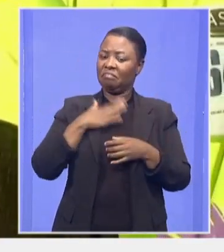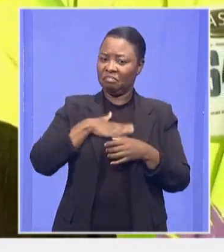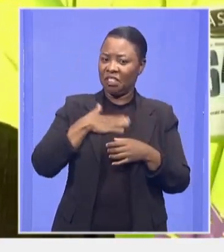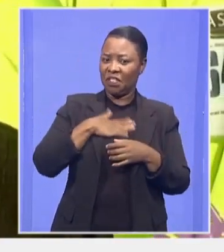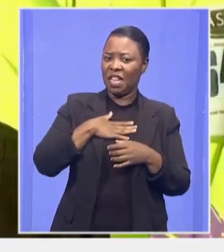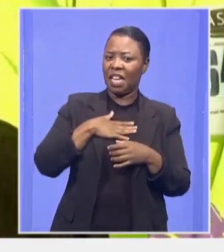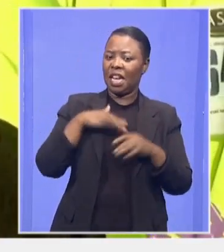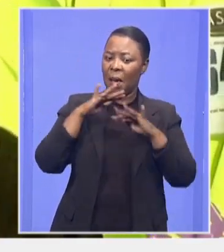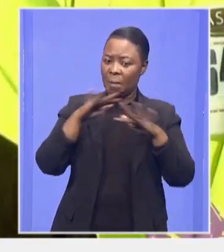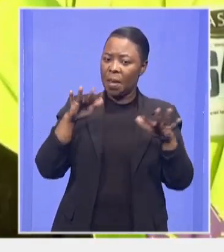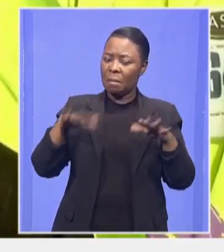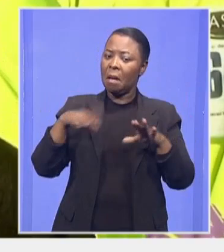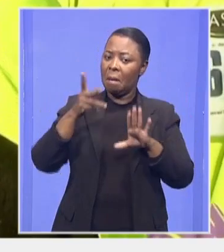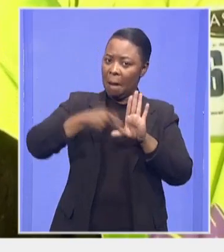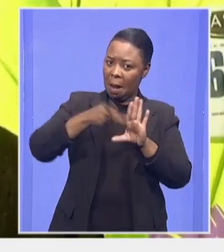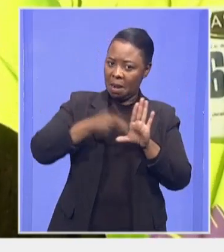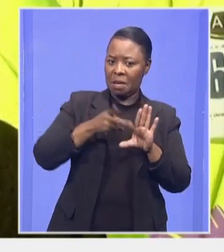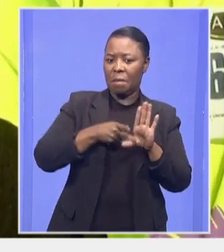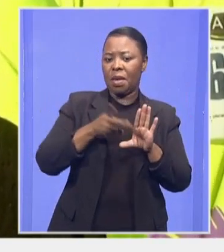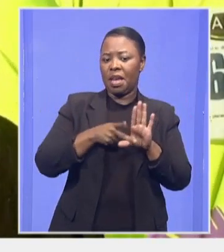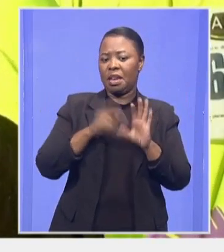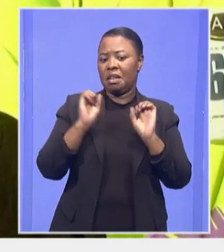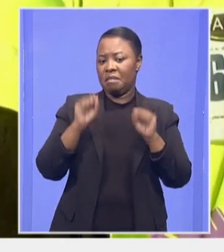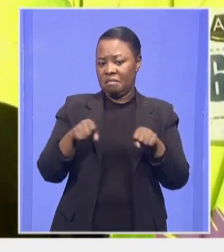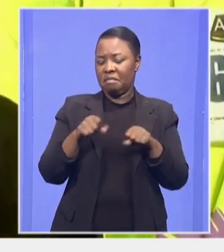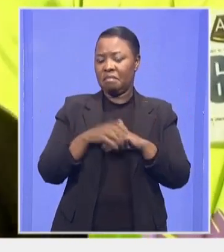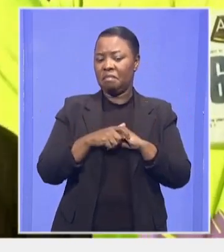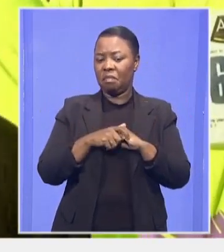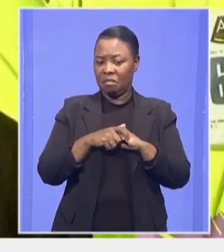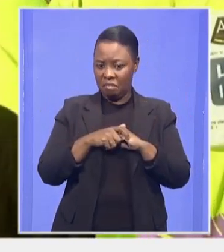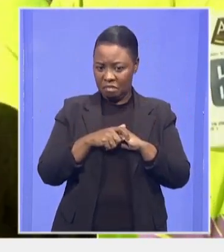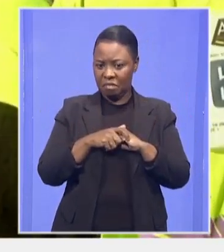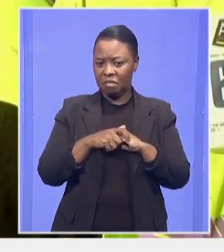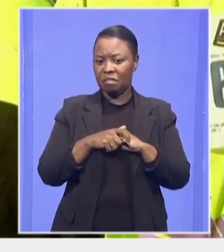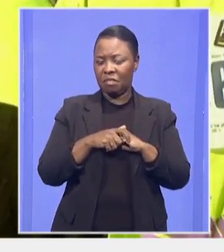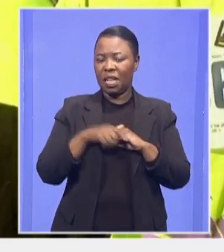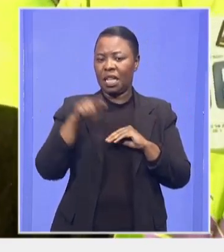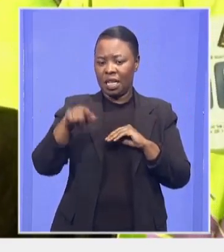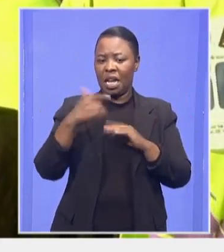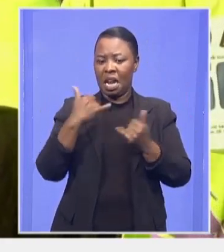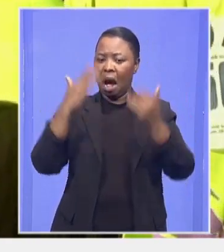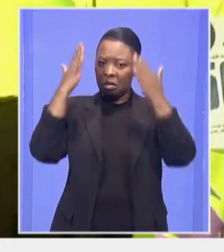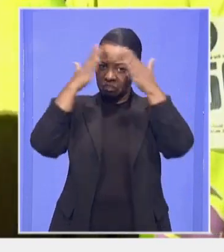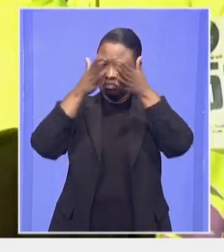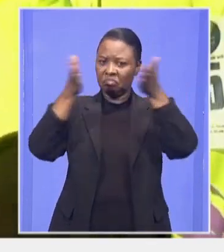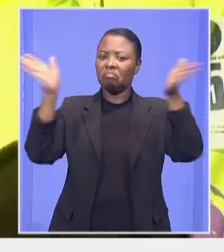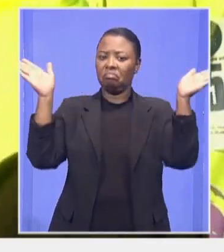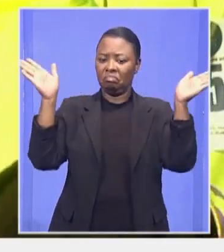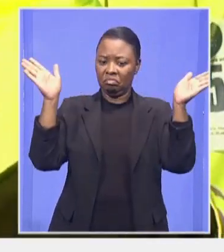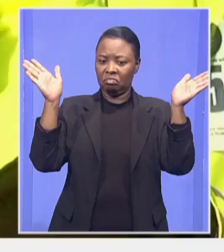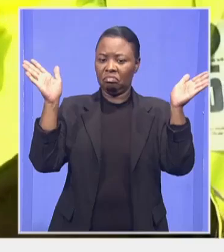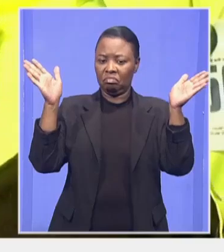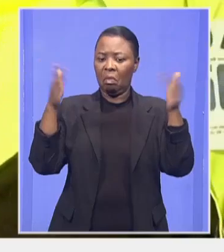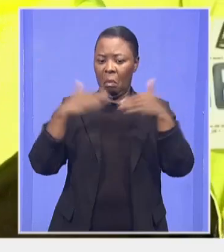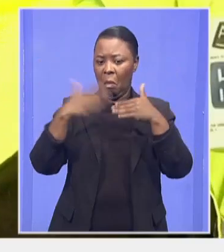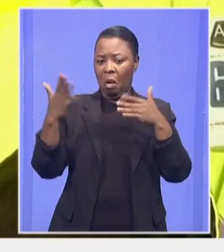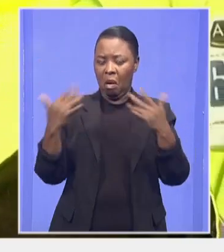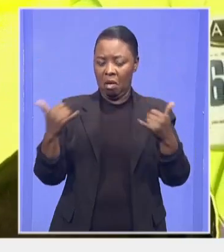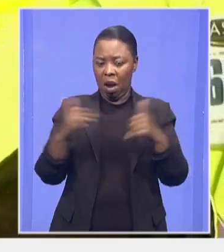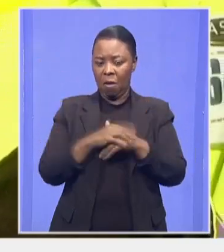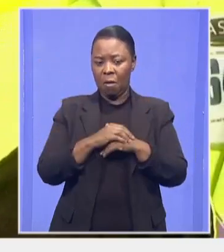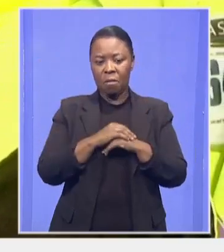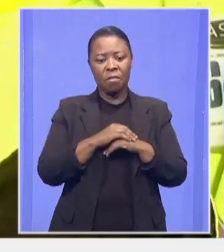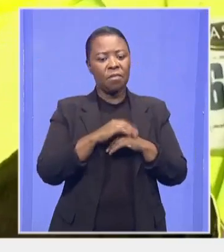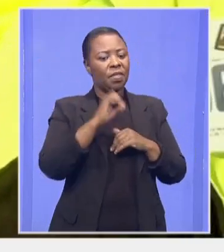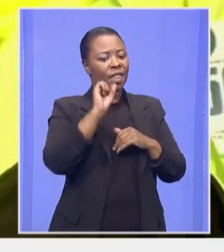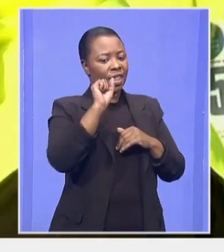are participating. It's not only those that were affected, it's quite a broader sort of perspective. Yes, this was the